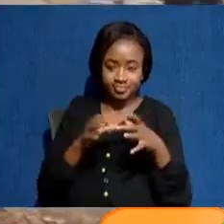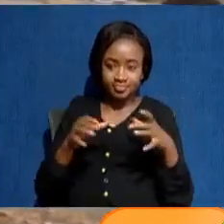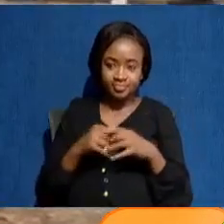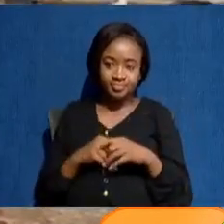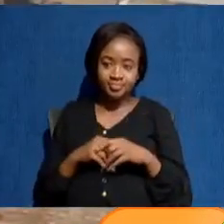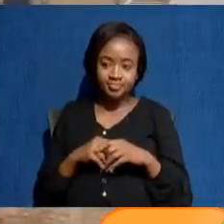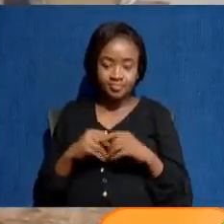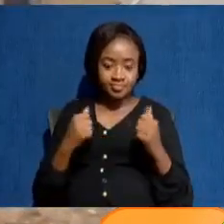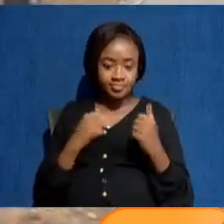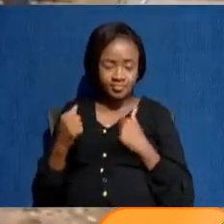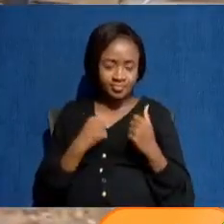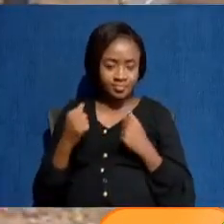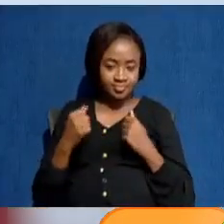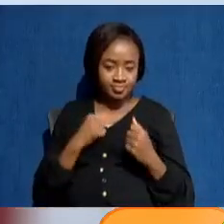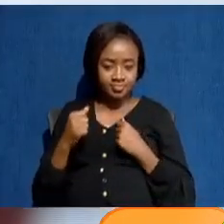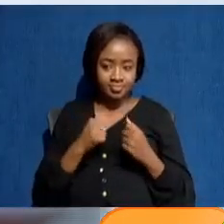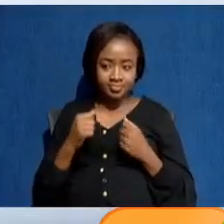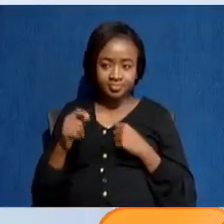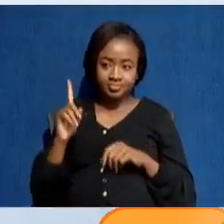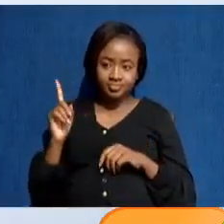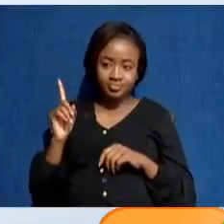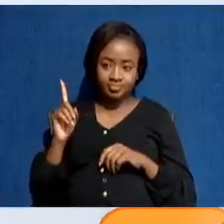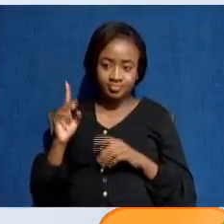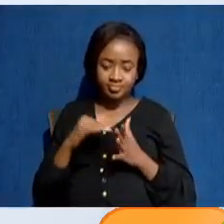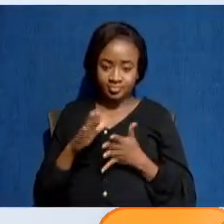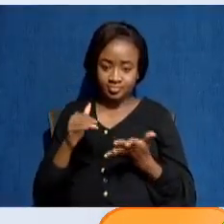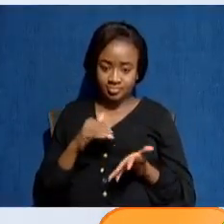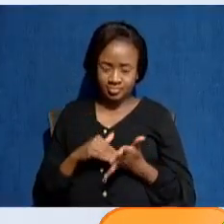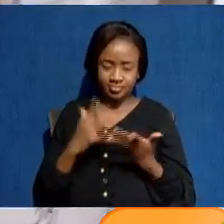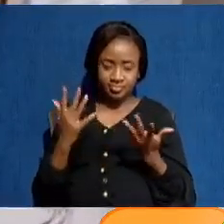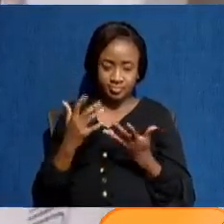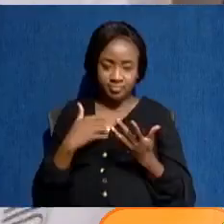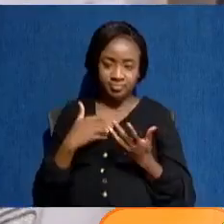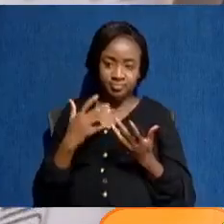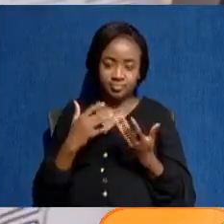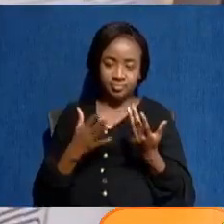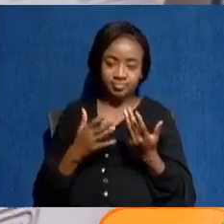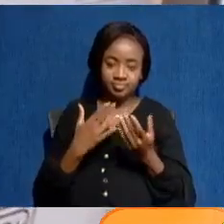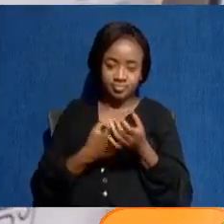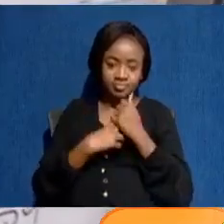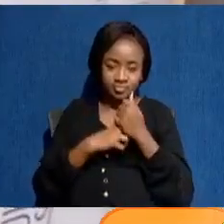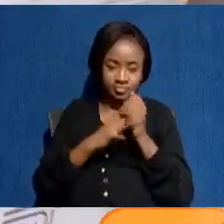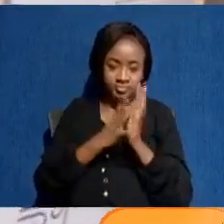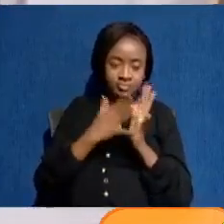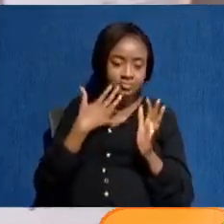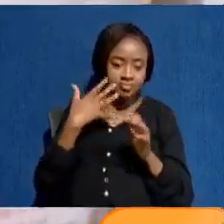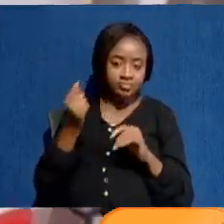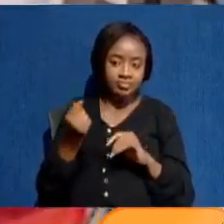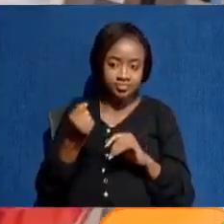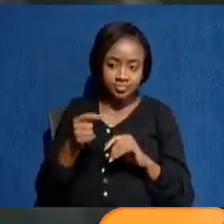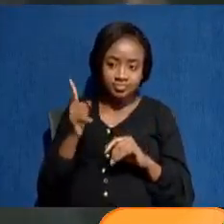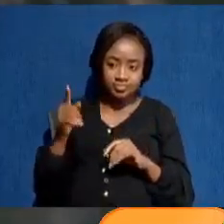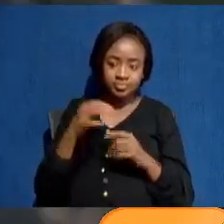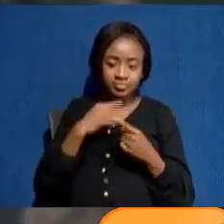Muhanga District in Rwanda, one of the two high-tech drone ports serving over 500 health facilities nationwide. Here, drones